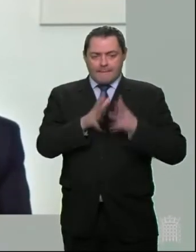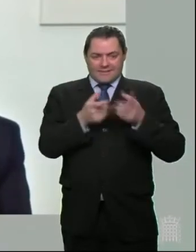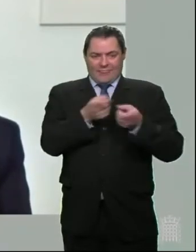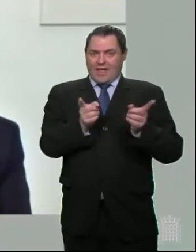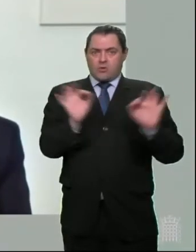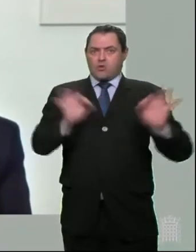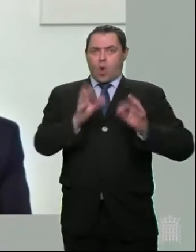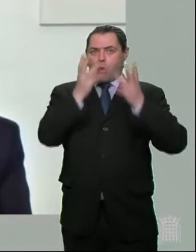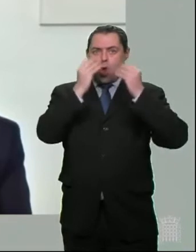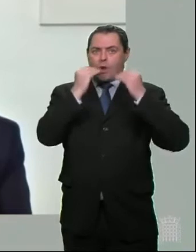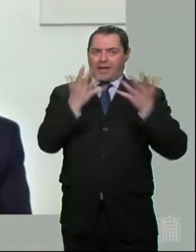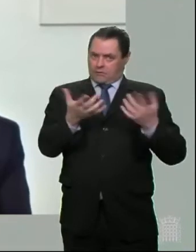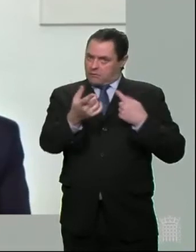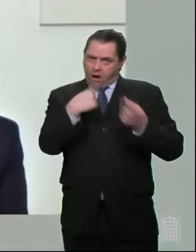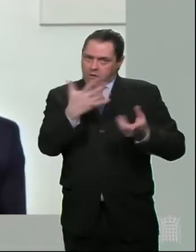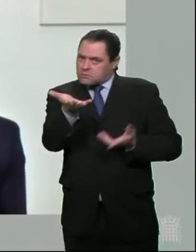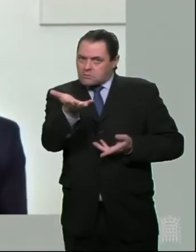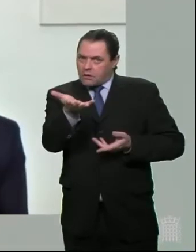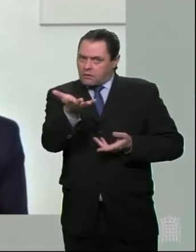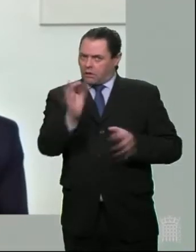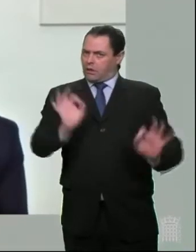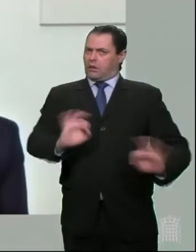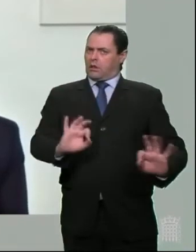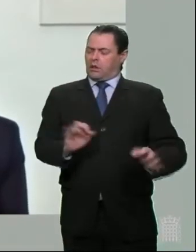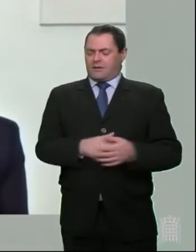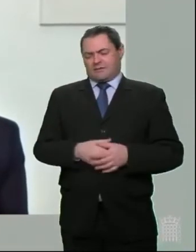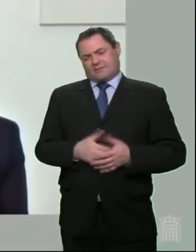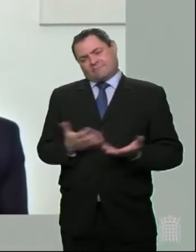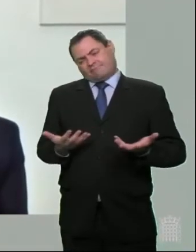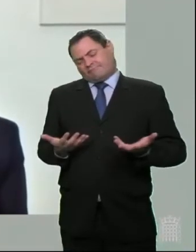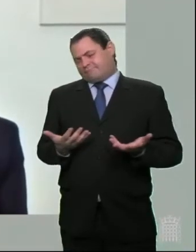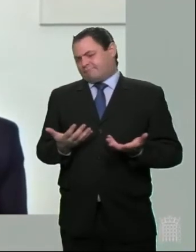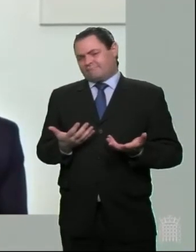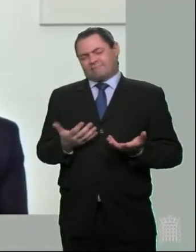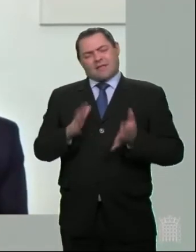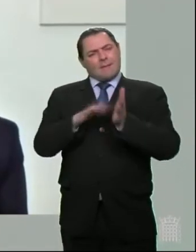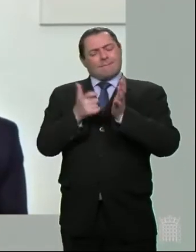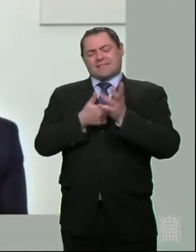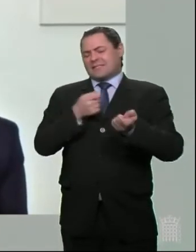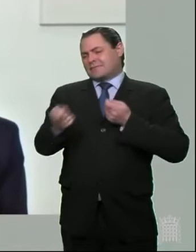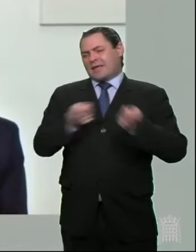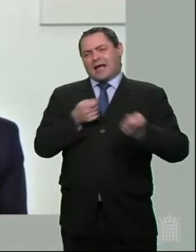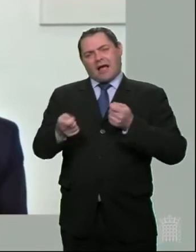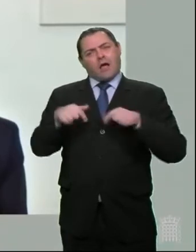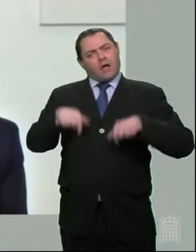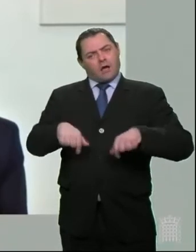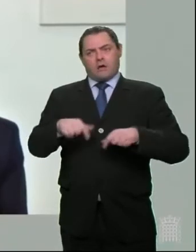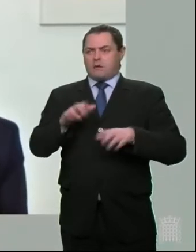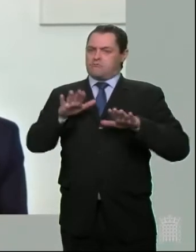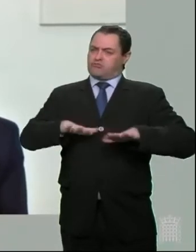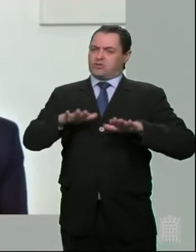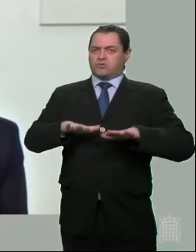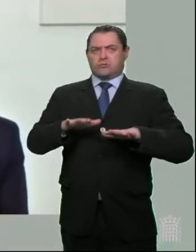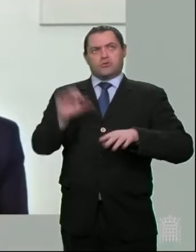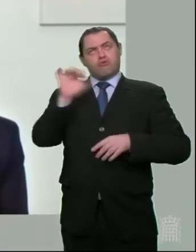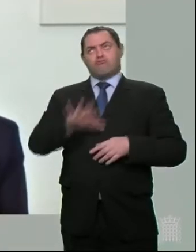Minister should be answering. Mr. Speaker, the UK is the first country in Europe to record 100,000